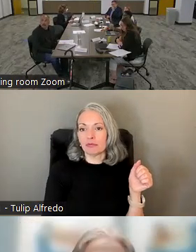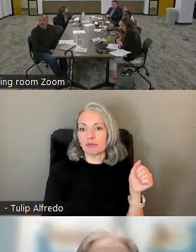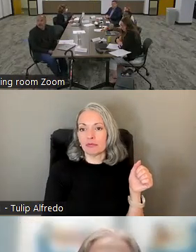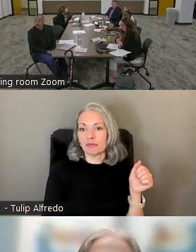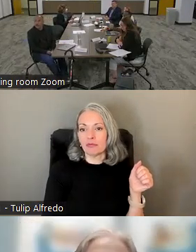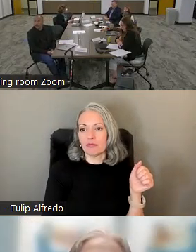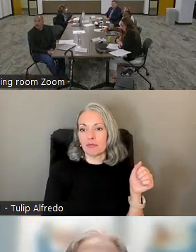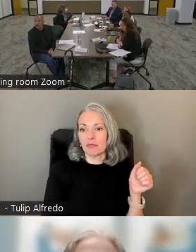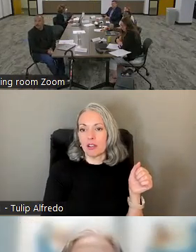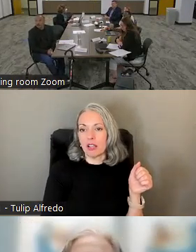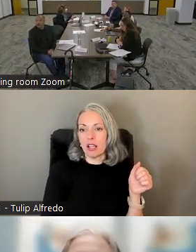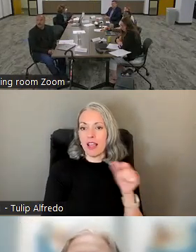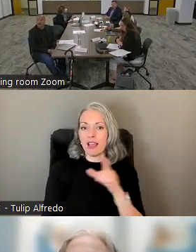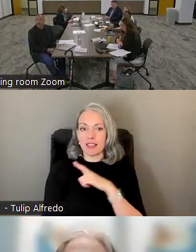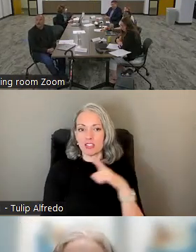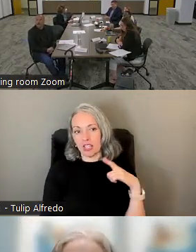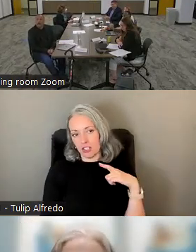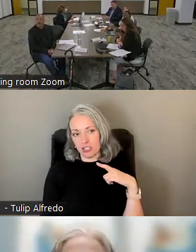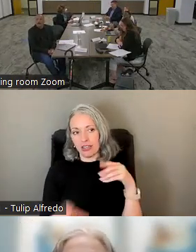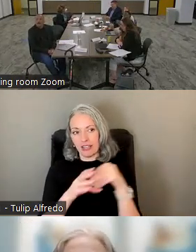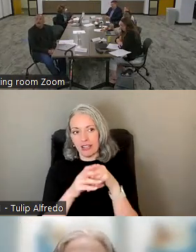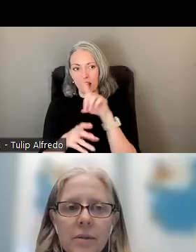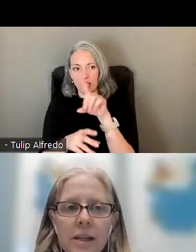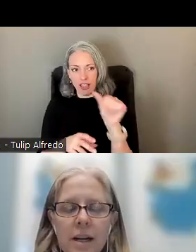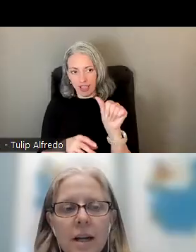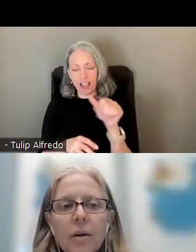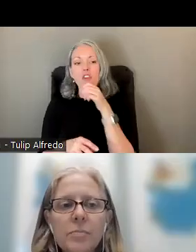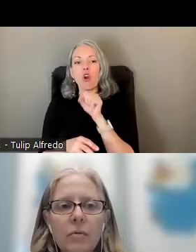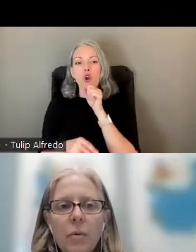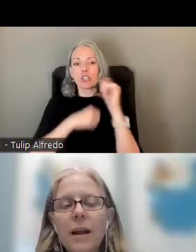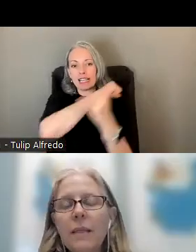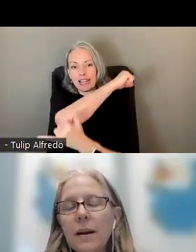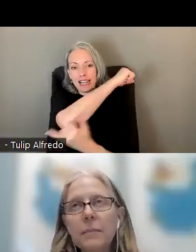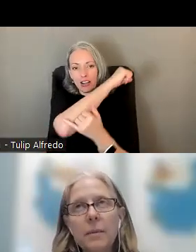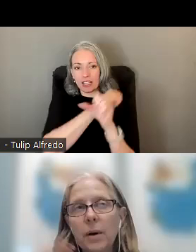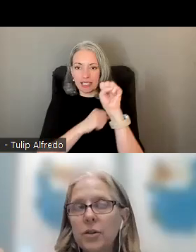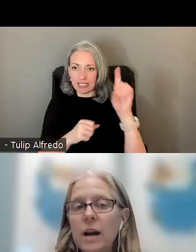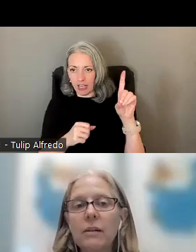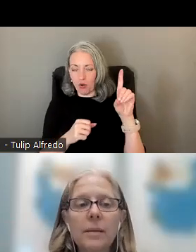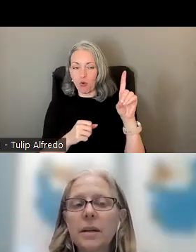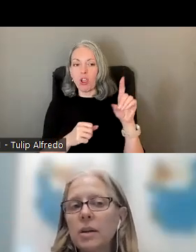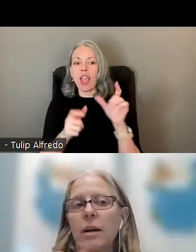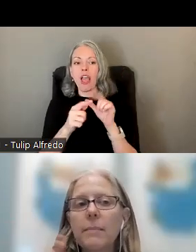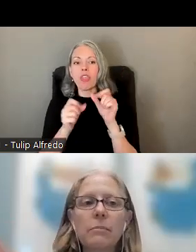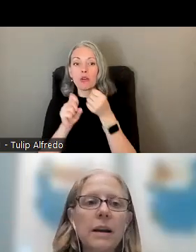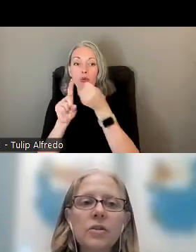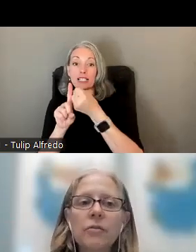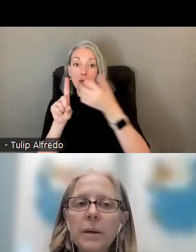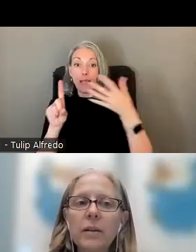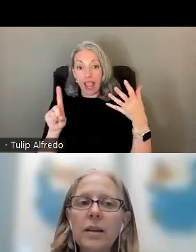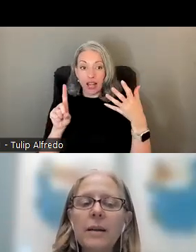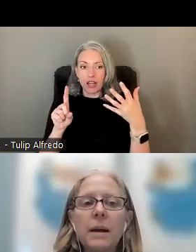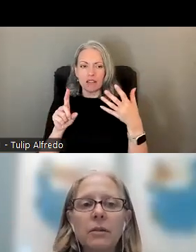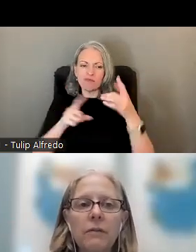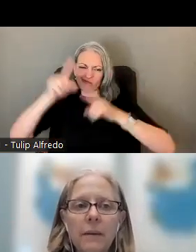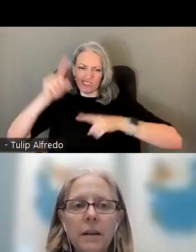my organization, Alzheimer's Los Angeles, along with Alzheimer's Orange County and Alzheimer's San Diego, has put forward. And then I'm going to branch out and I'm going to talk about a range of